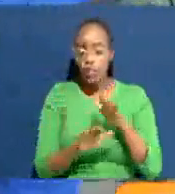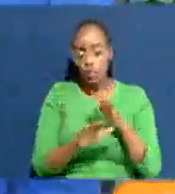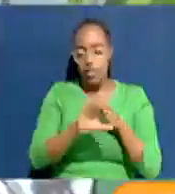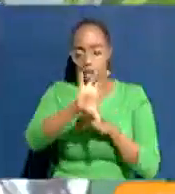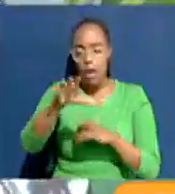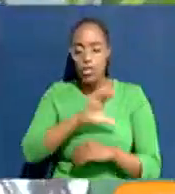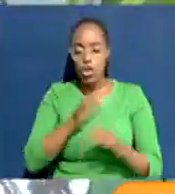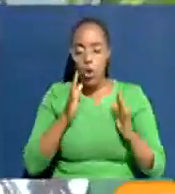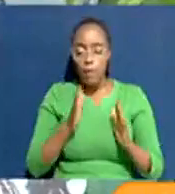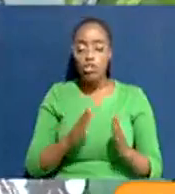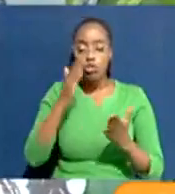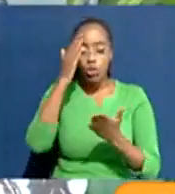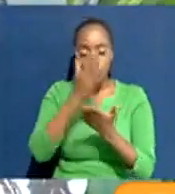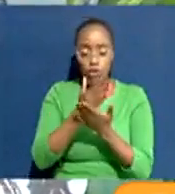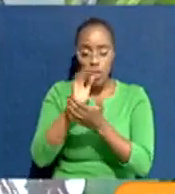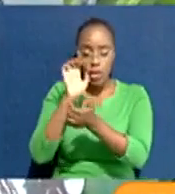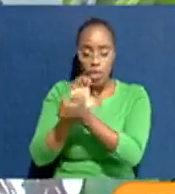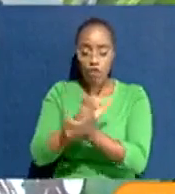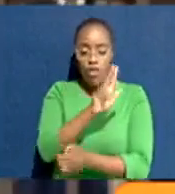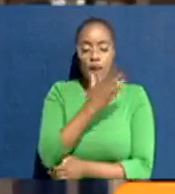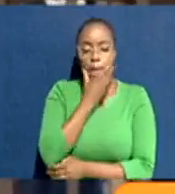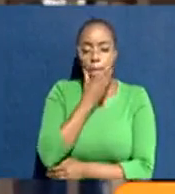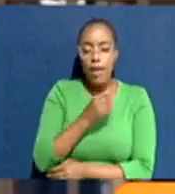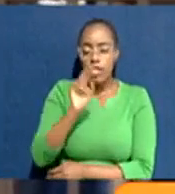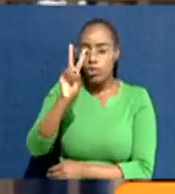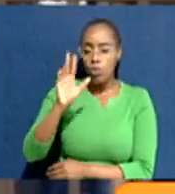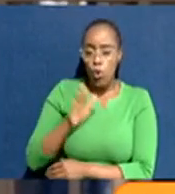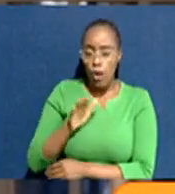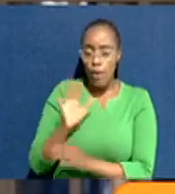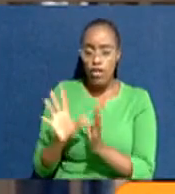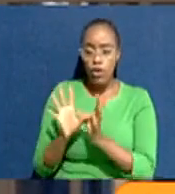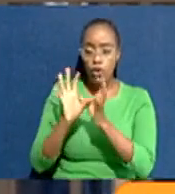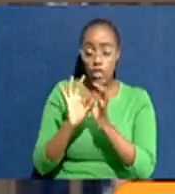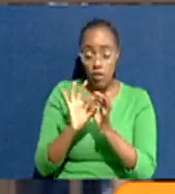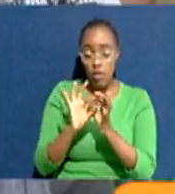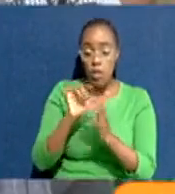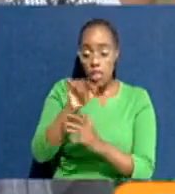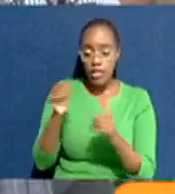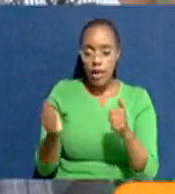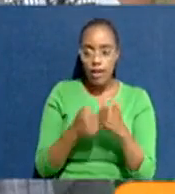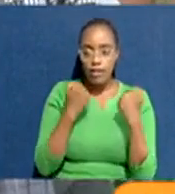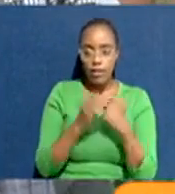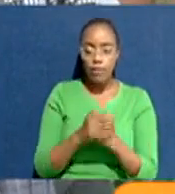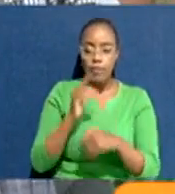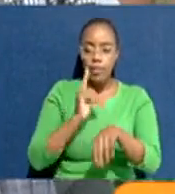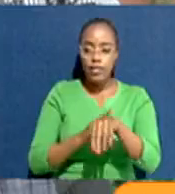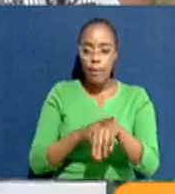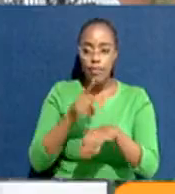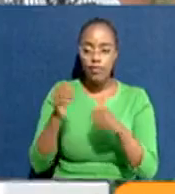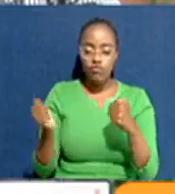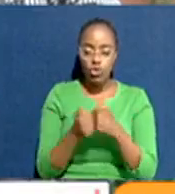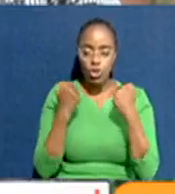Peter Minor confirmed the arrest of 3 men and 2 women in connection to the incident. At the time that the incident